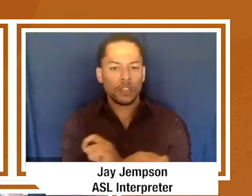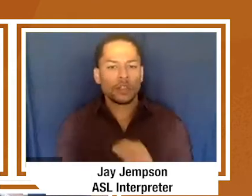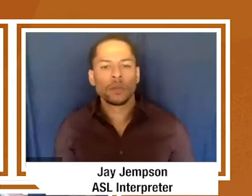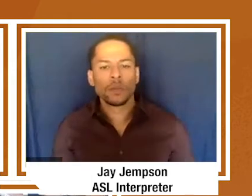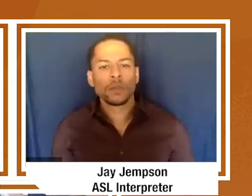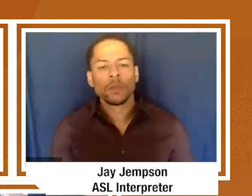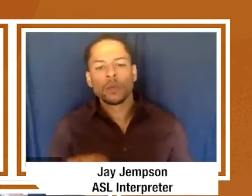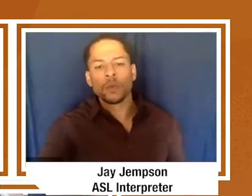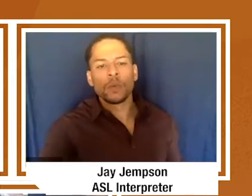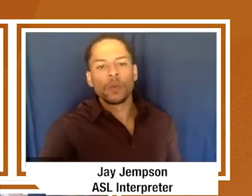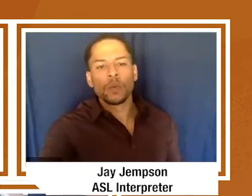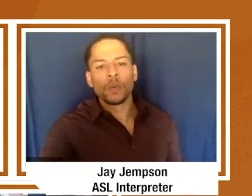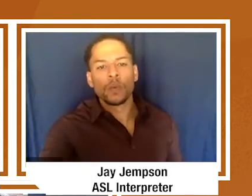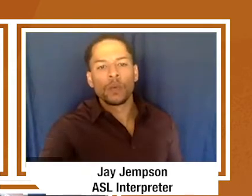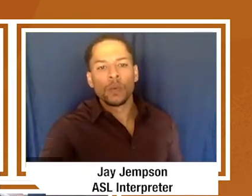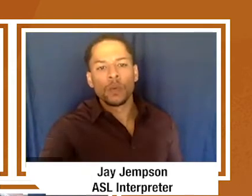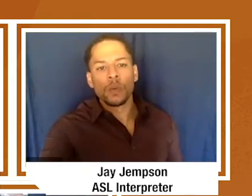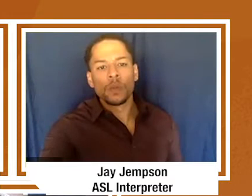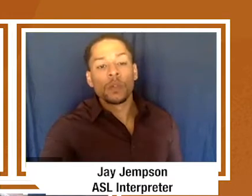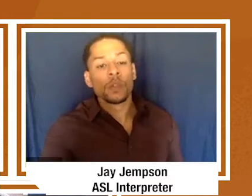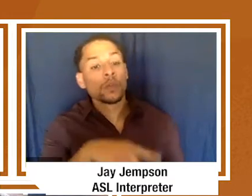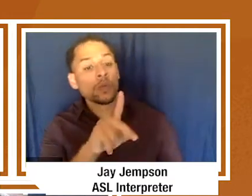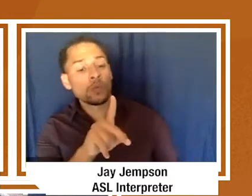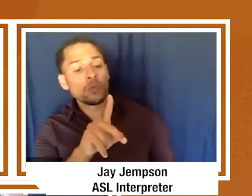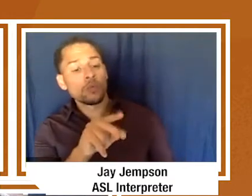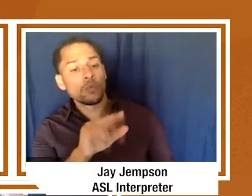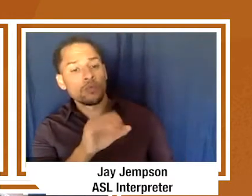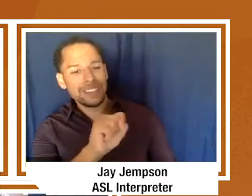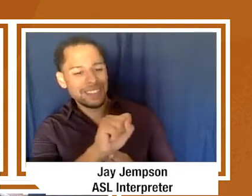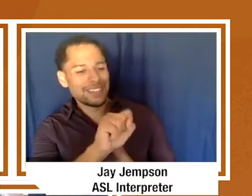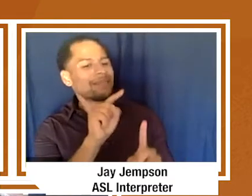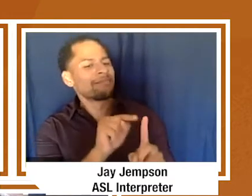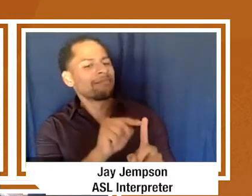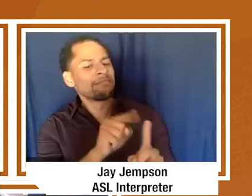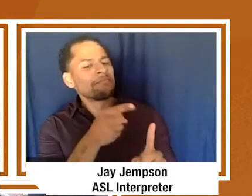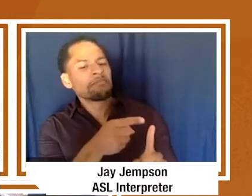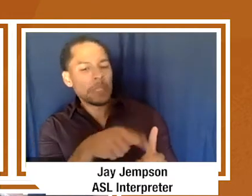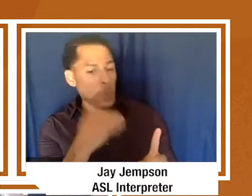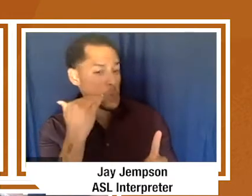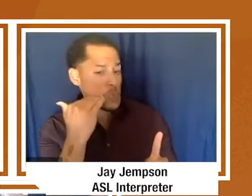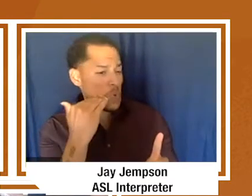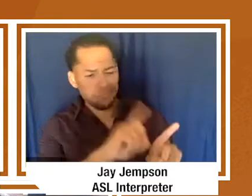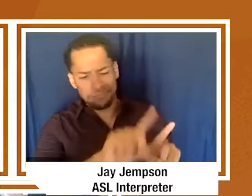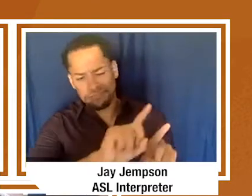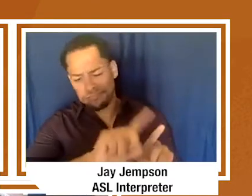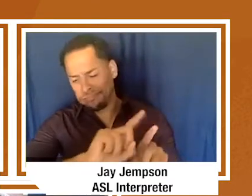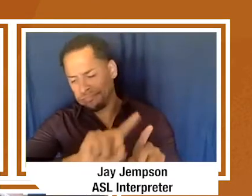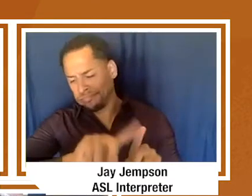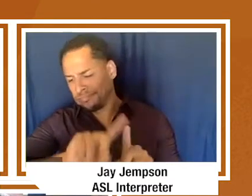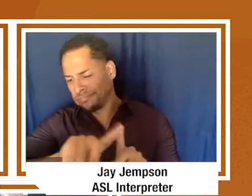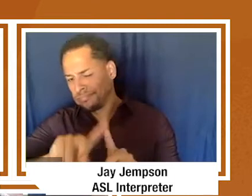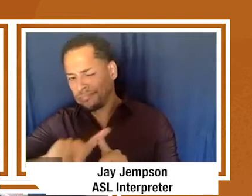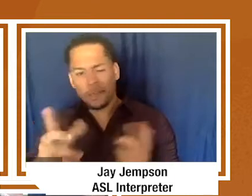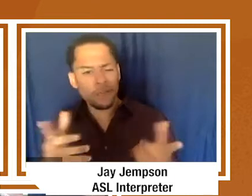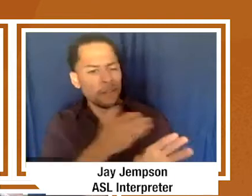about. Kristopher, I'm looking at you because you operate in a lot of different markets and you have a lot of different conversations. I know through the Artist